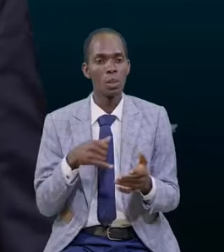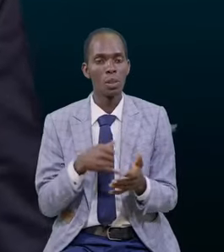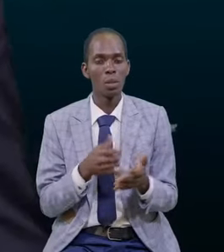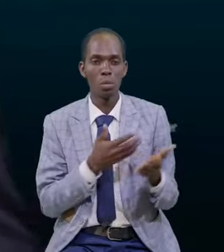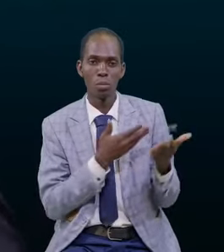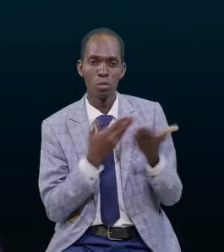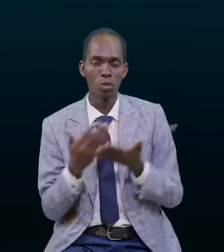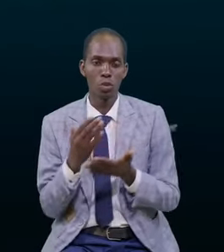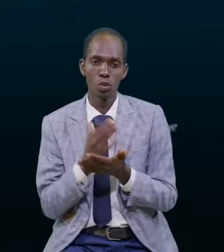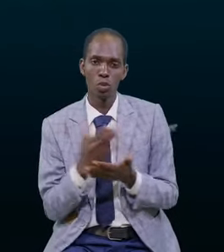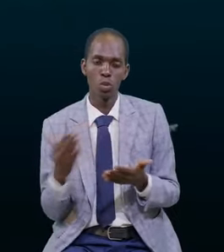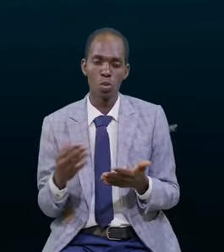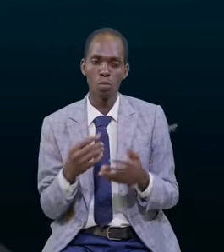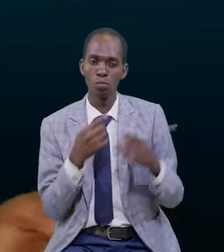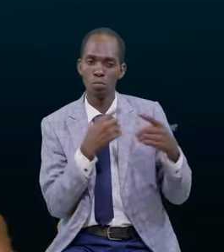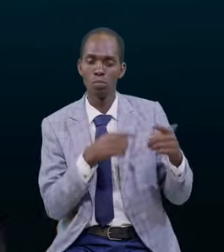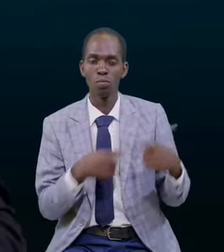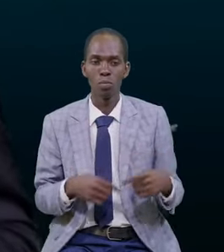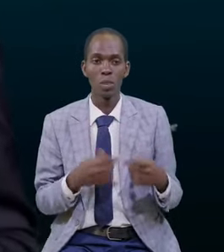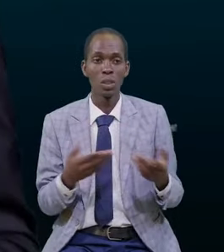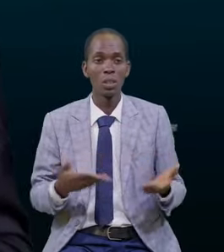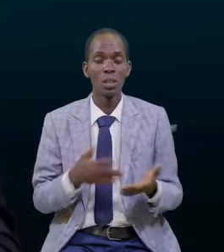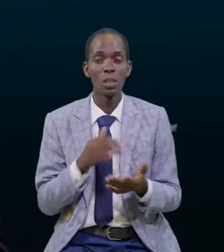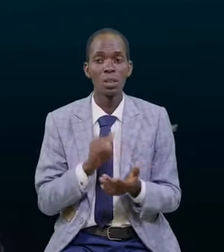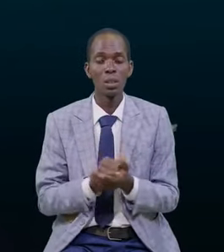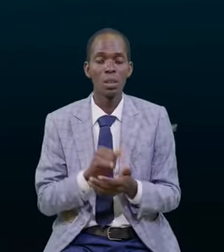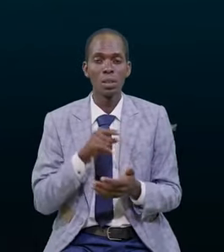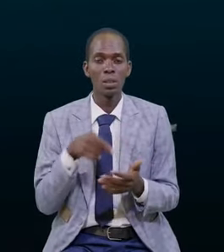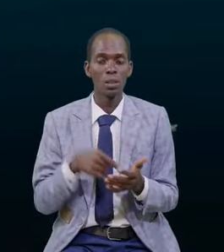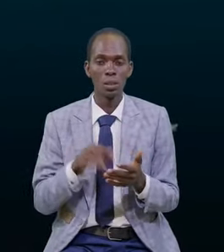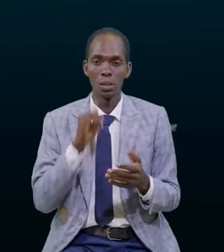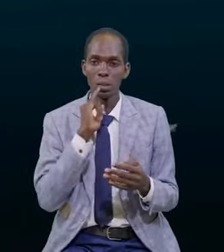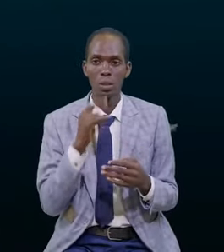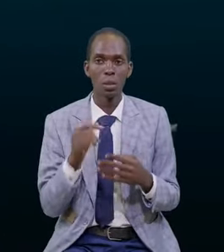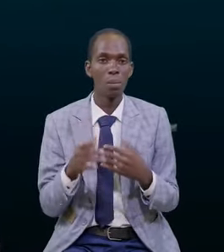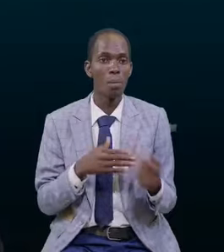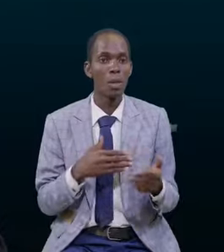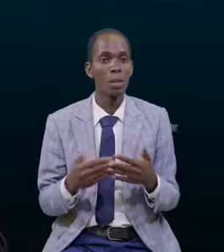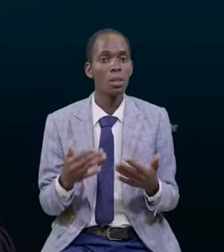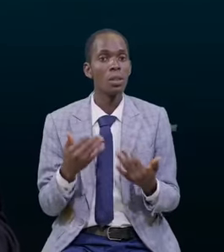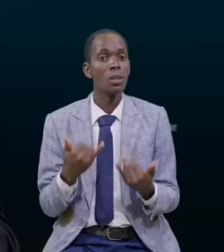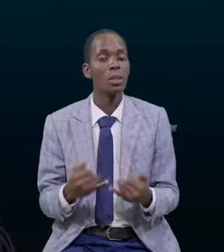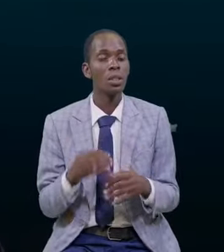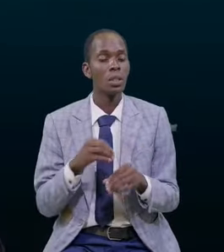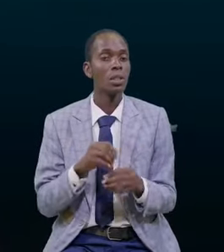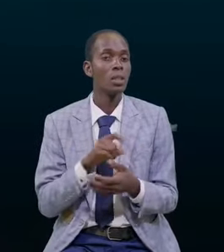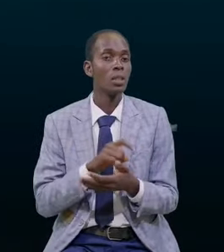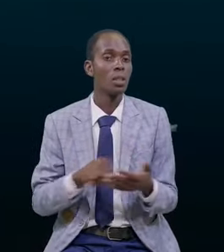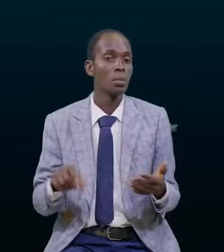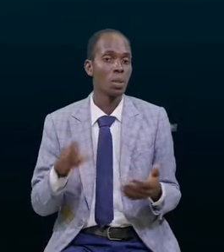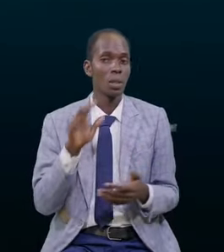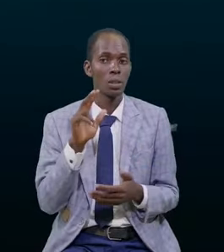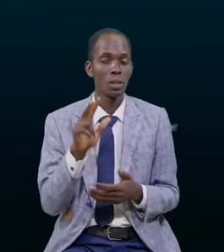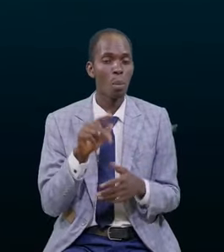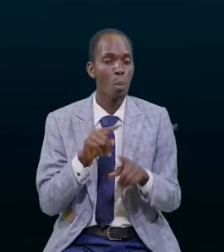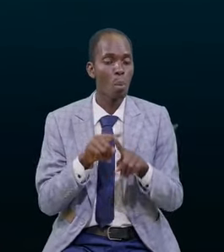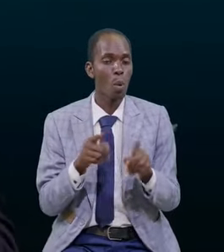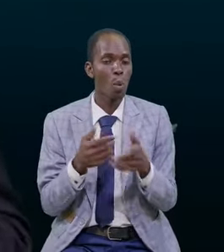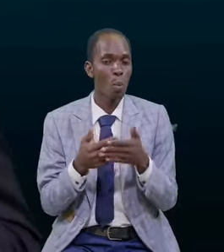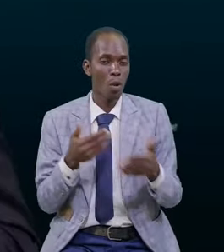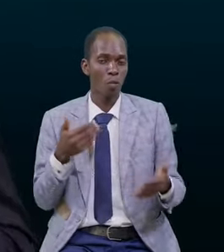us that this is the case now we are in chapter 3 but before chapter 3 the first two